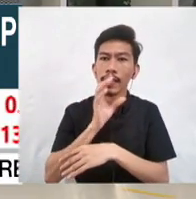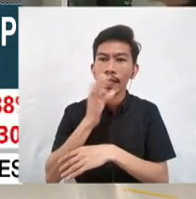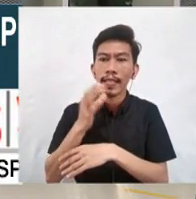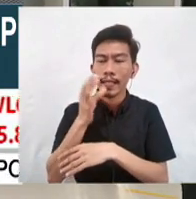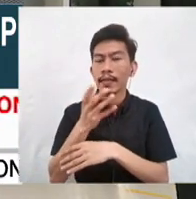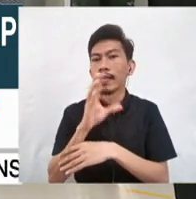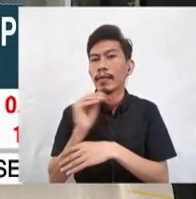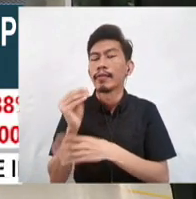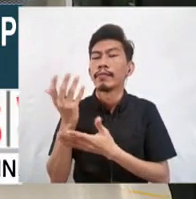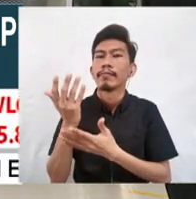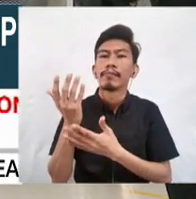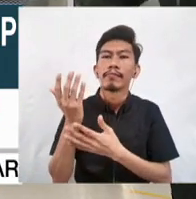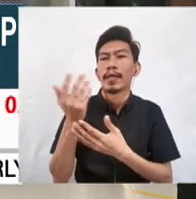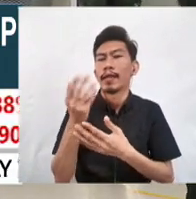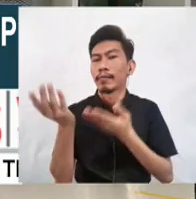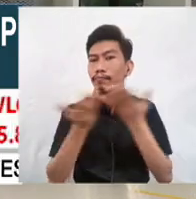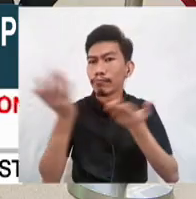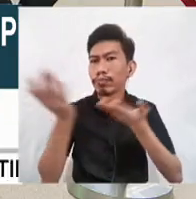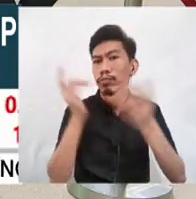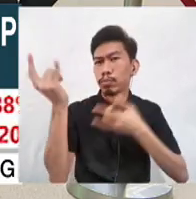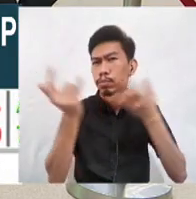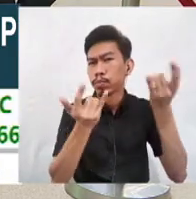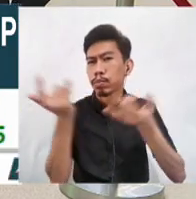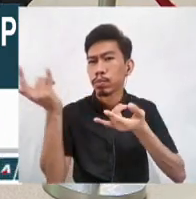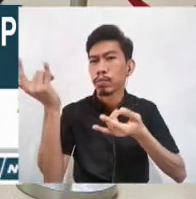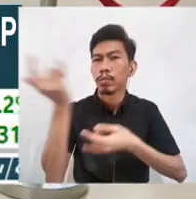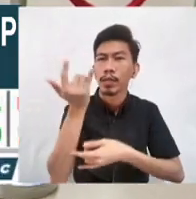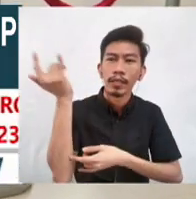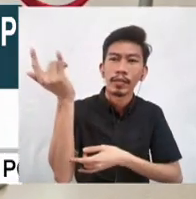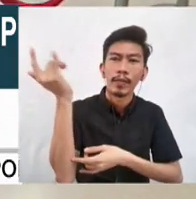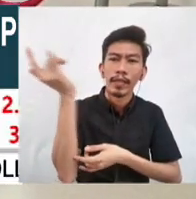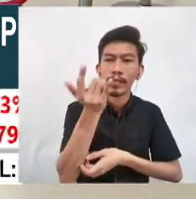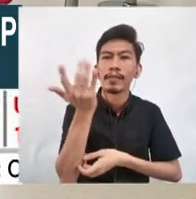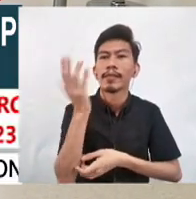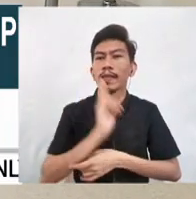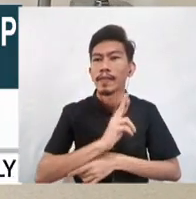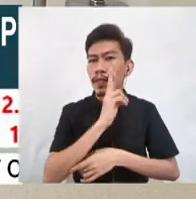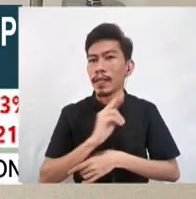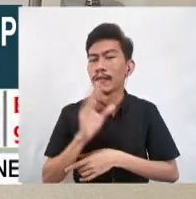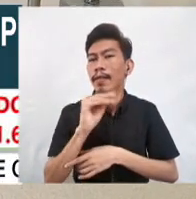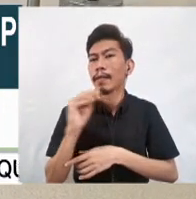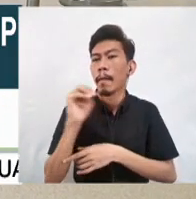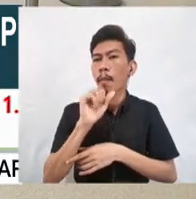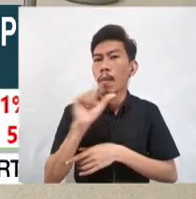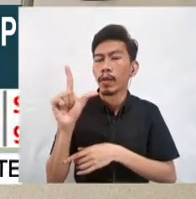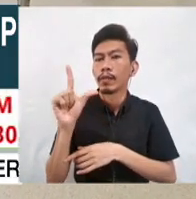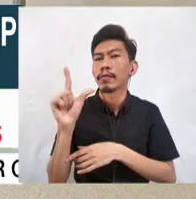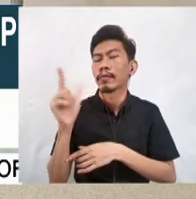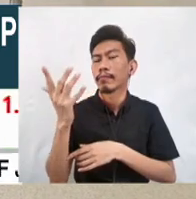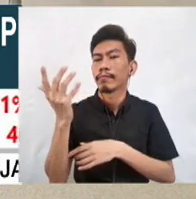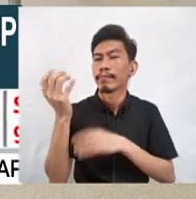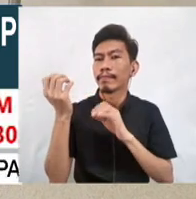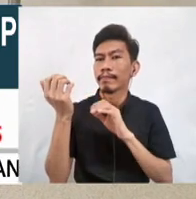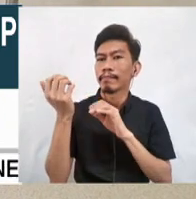hospitality workers, no, in hotels and restaurants, and then even malls, no, that will be, that